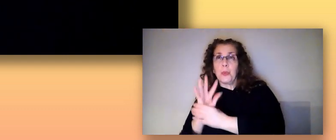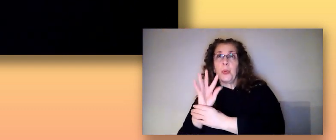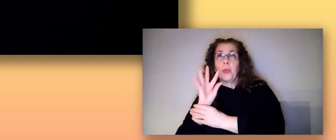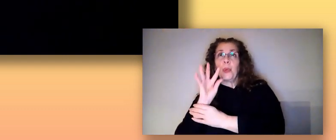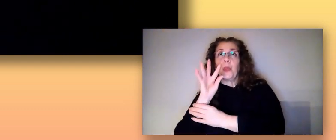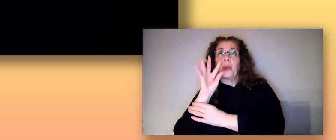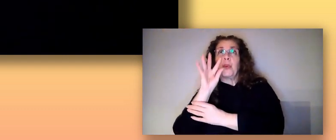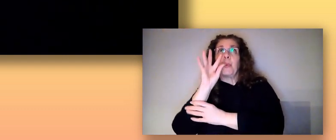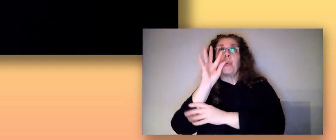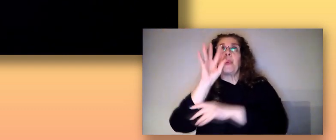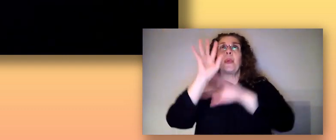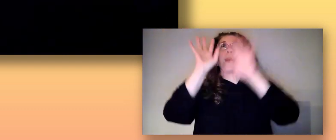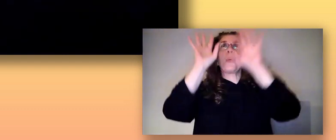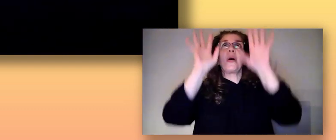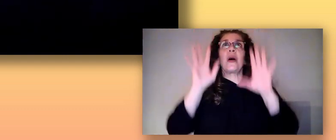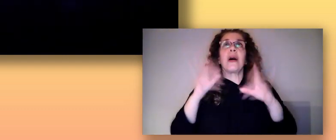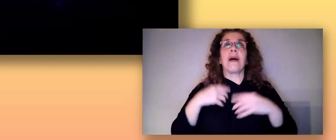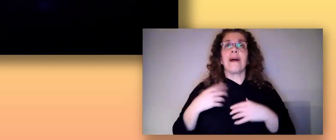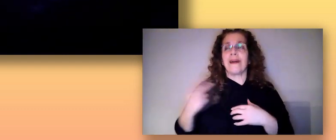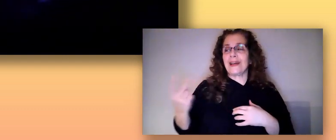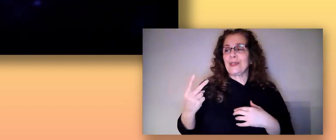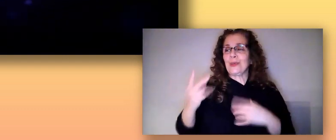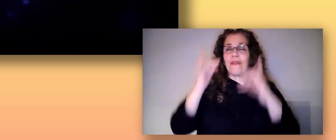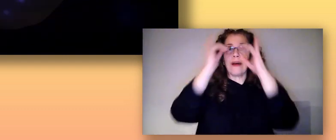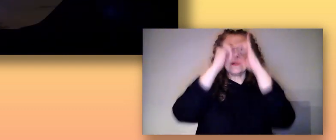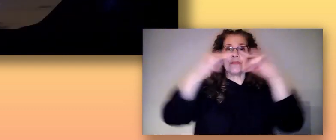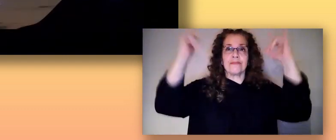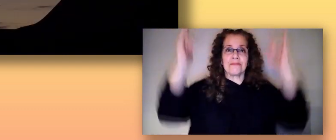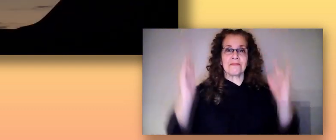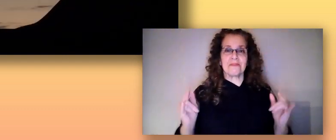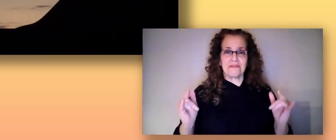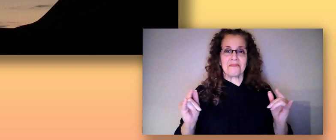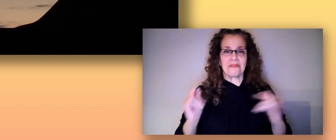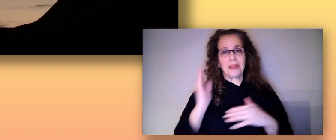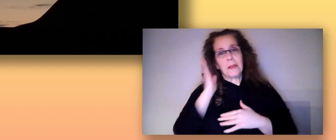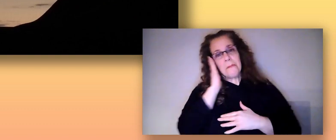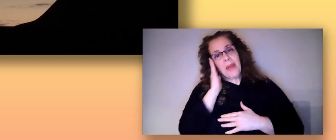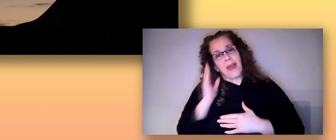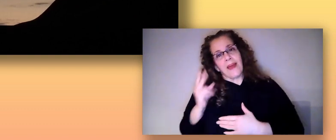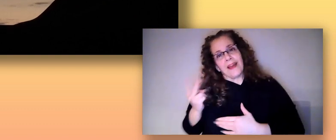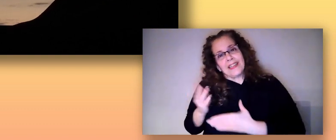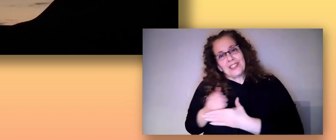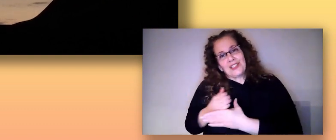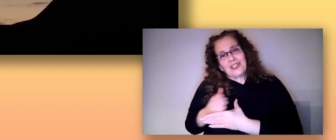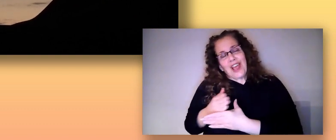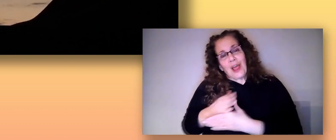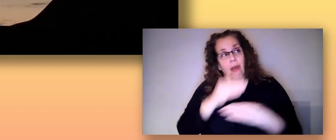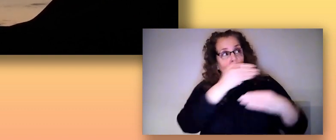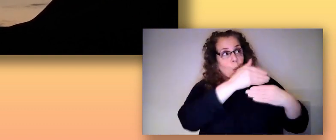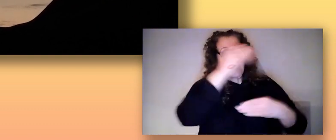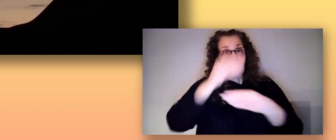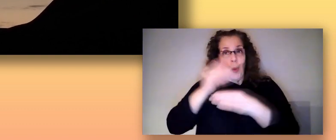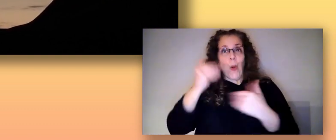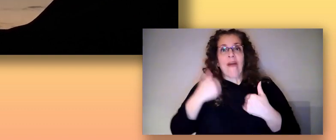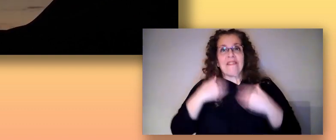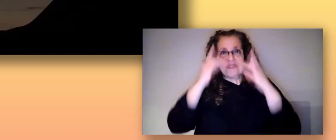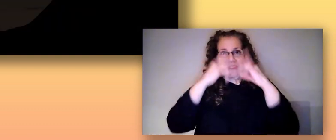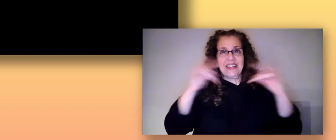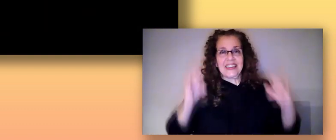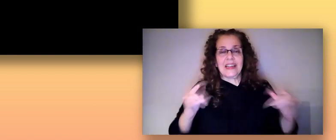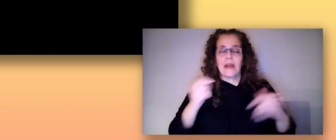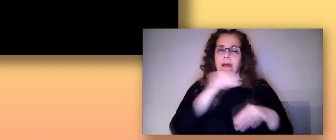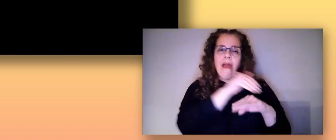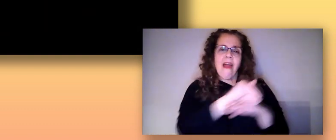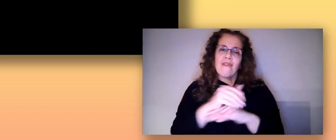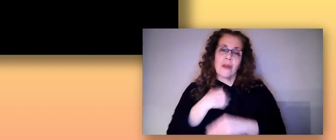we share inside a pop-up tent, of course with windows. And every night I ask you, do you want to